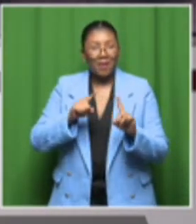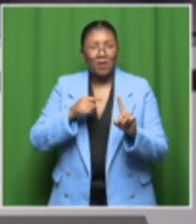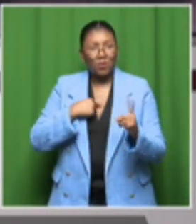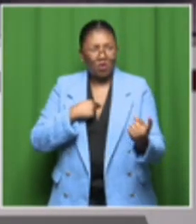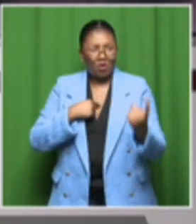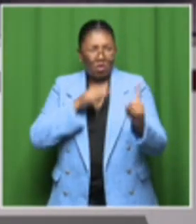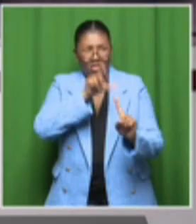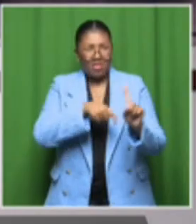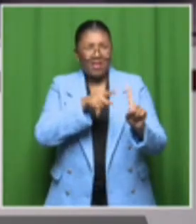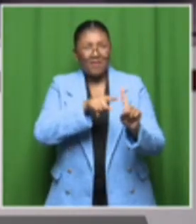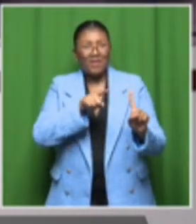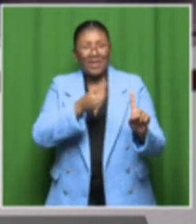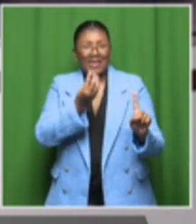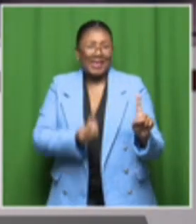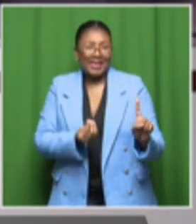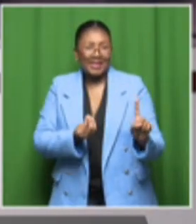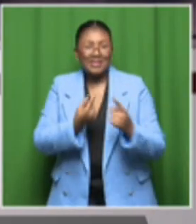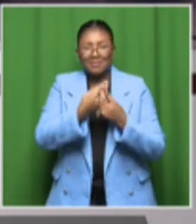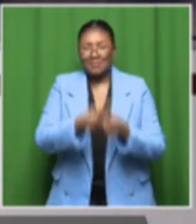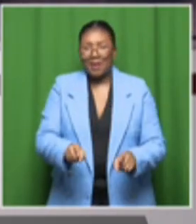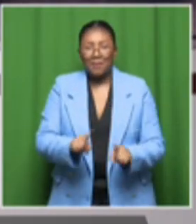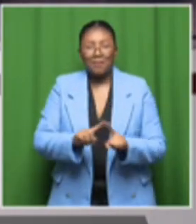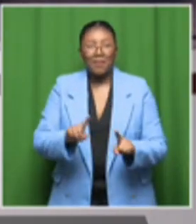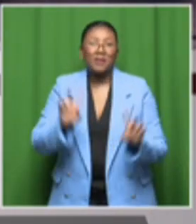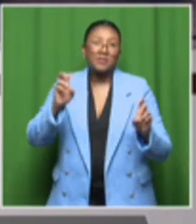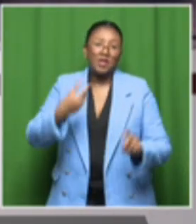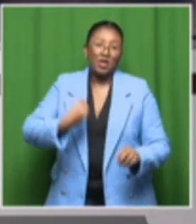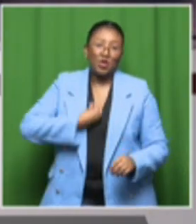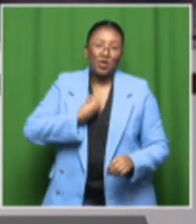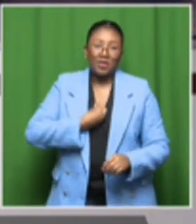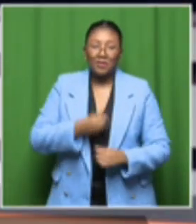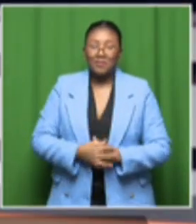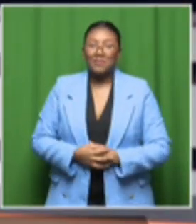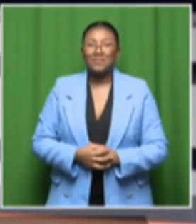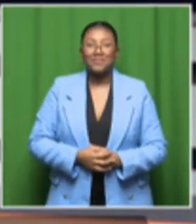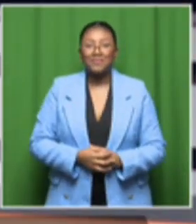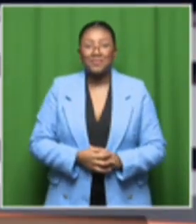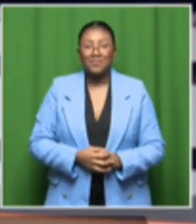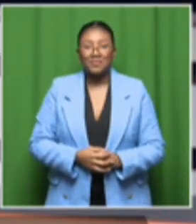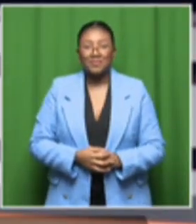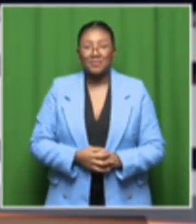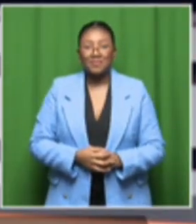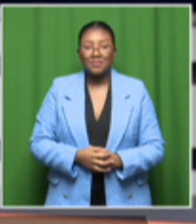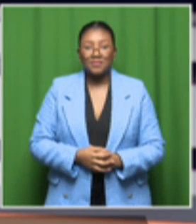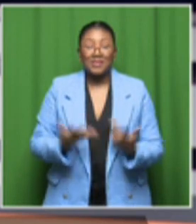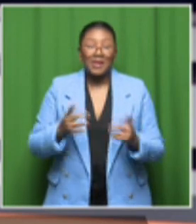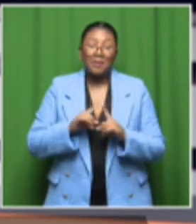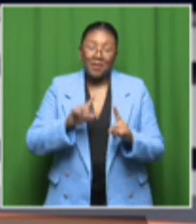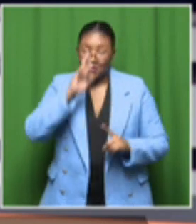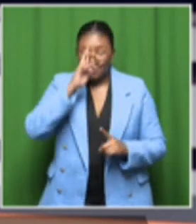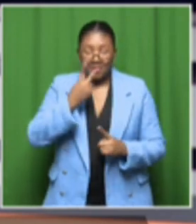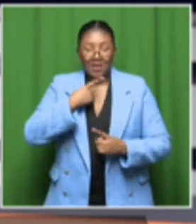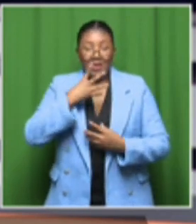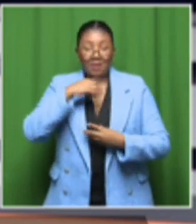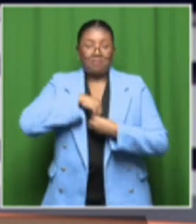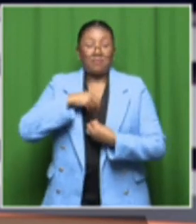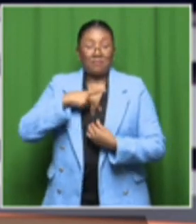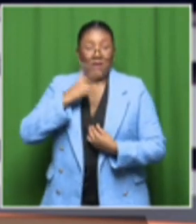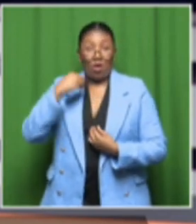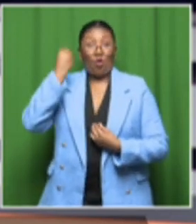it's just wordplay. So Yeah, it's just exactly. the youth, yes, copy. And perhaps there's an inner kid at heart in all of us,